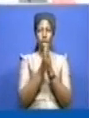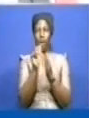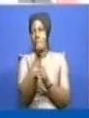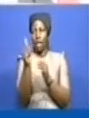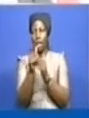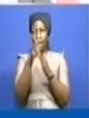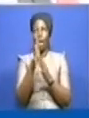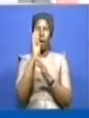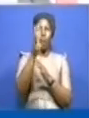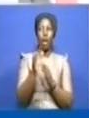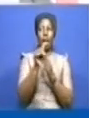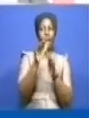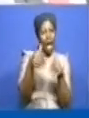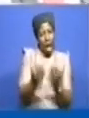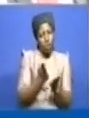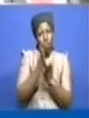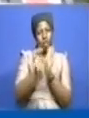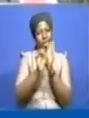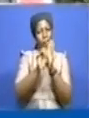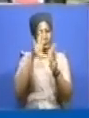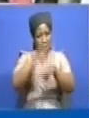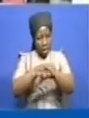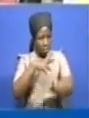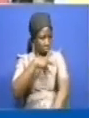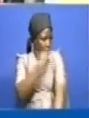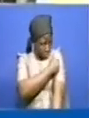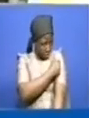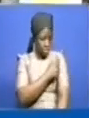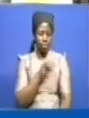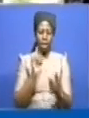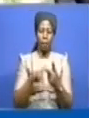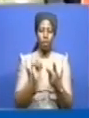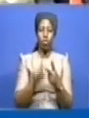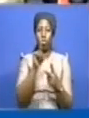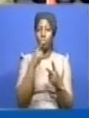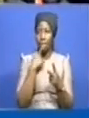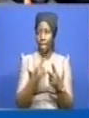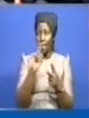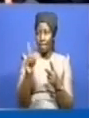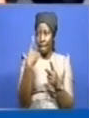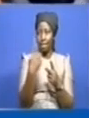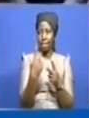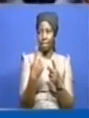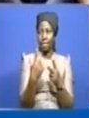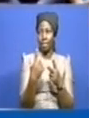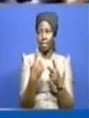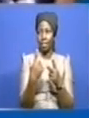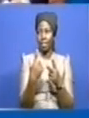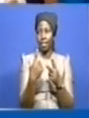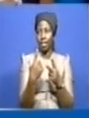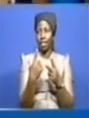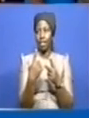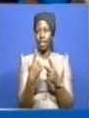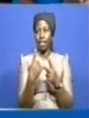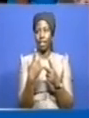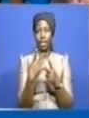by example and get the jab? And then number two, you've said that the first batch, it didn't cost Kenya a thing. So do we have plans